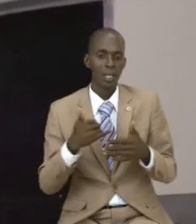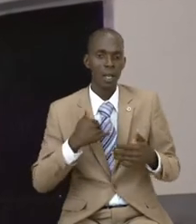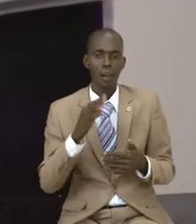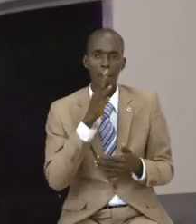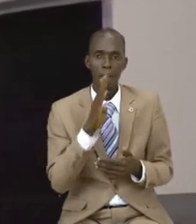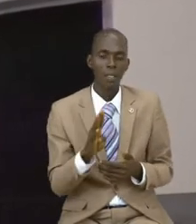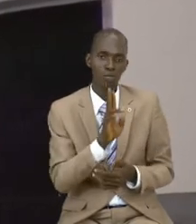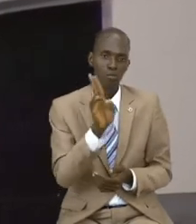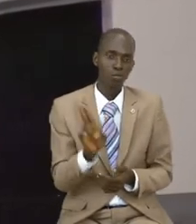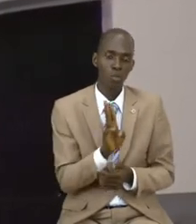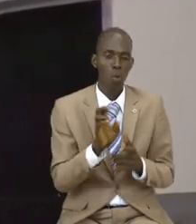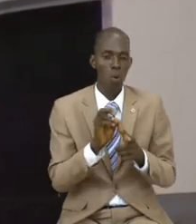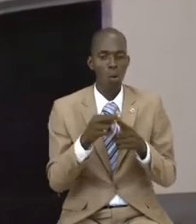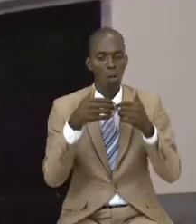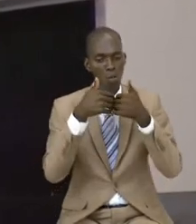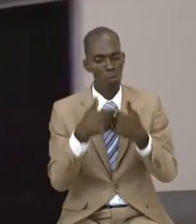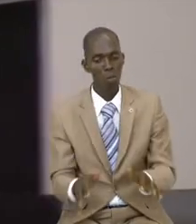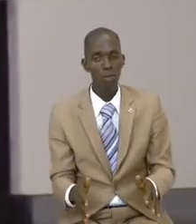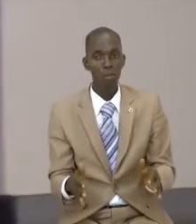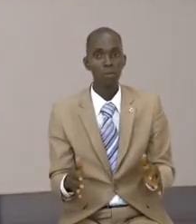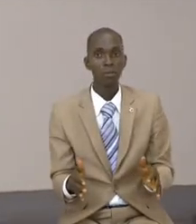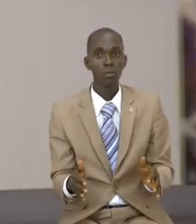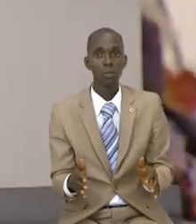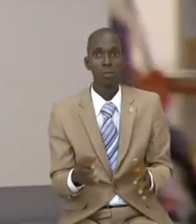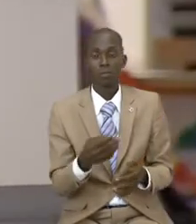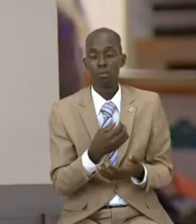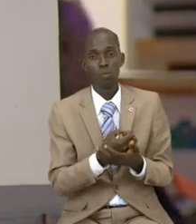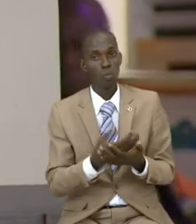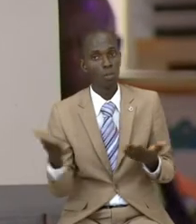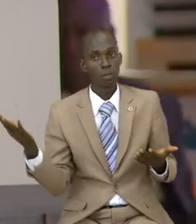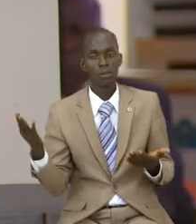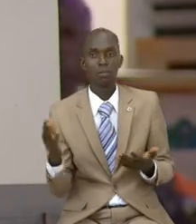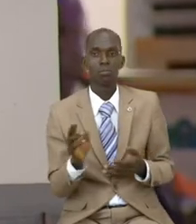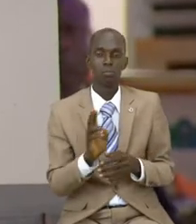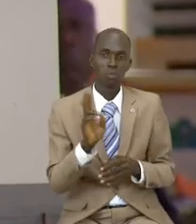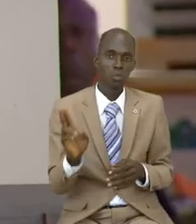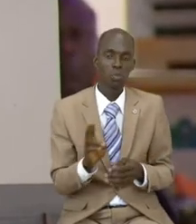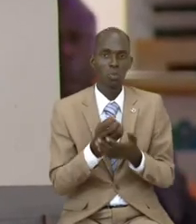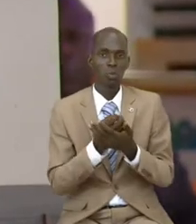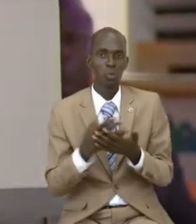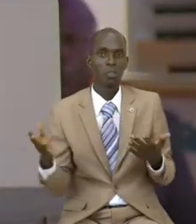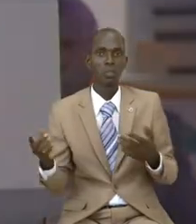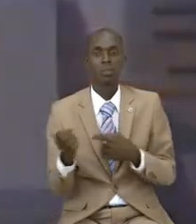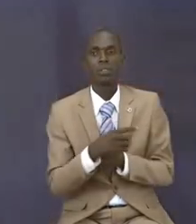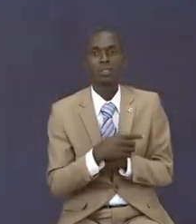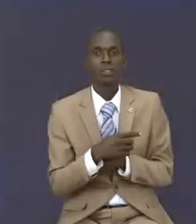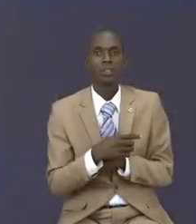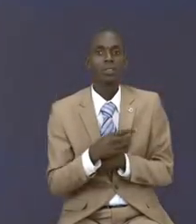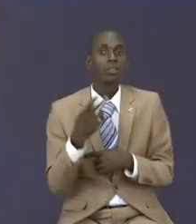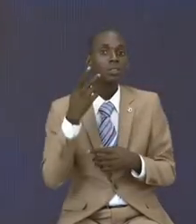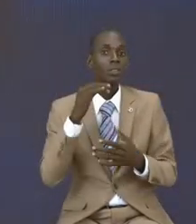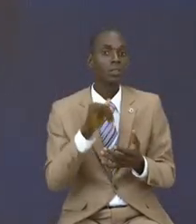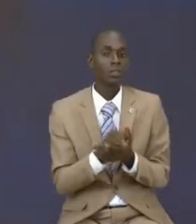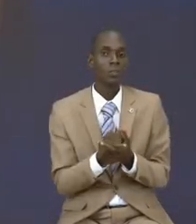and lost today, we can start anew. Let me introduce to you